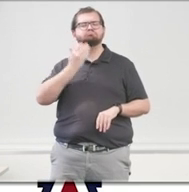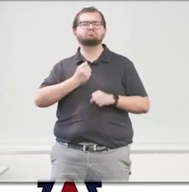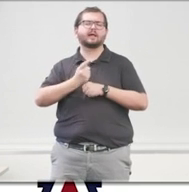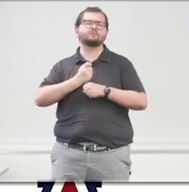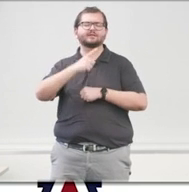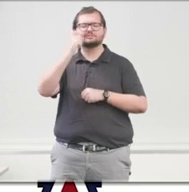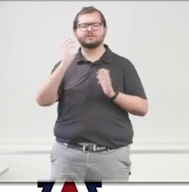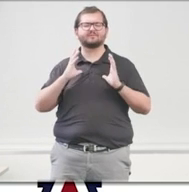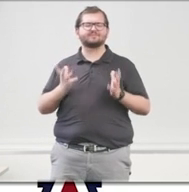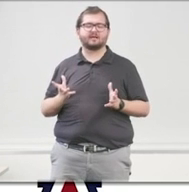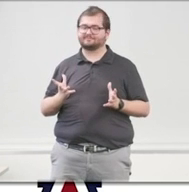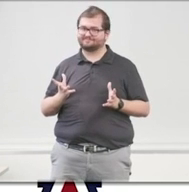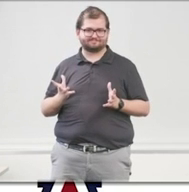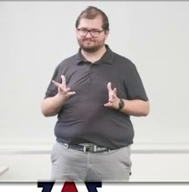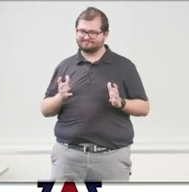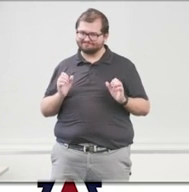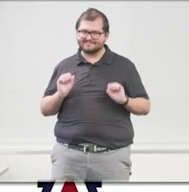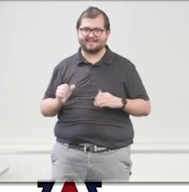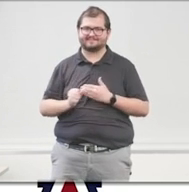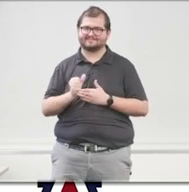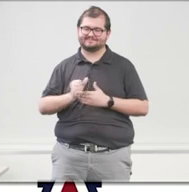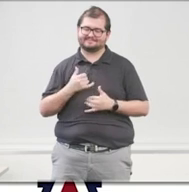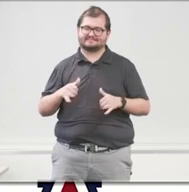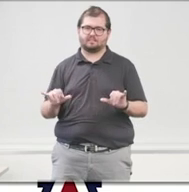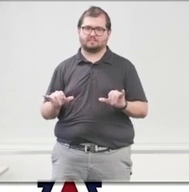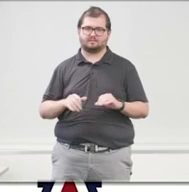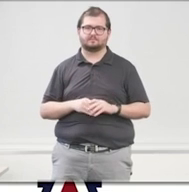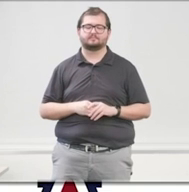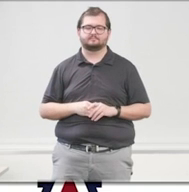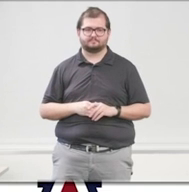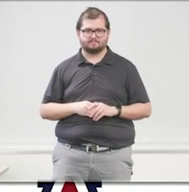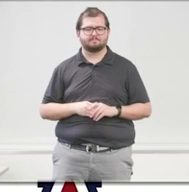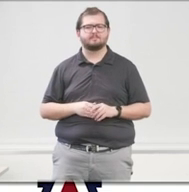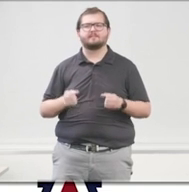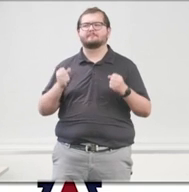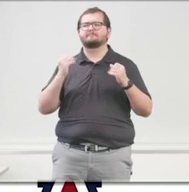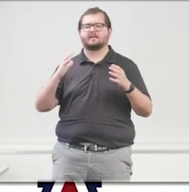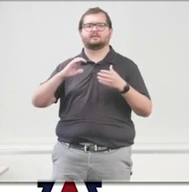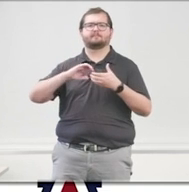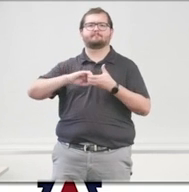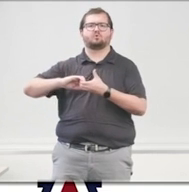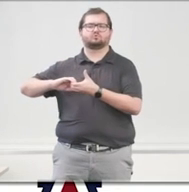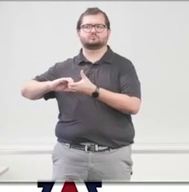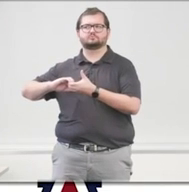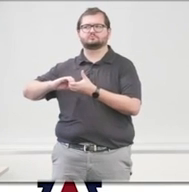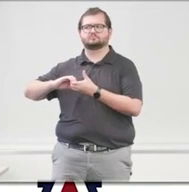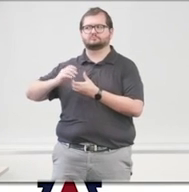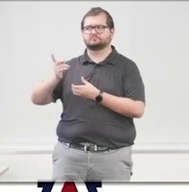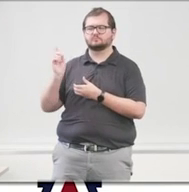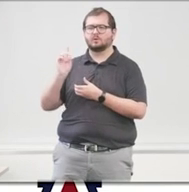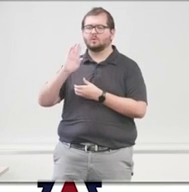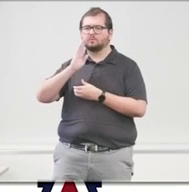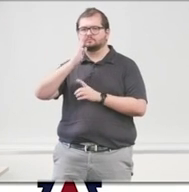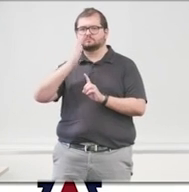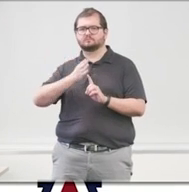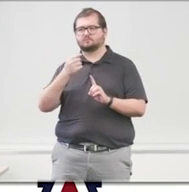could still become vulnerable. We have lots of partners that work with us more directly on our BRACE grant,